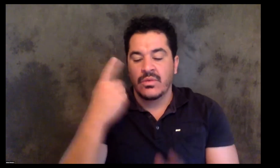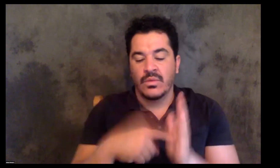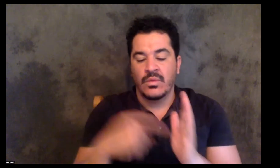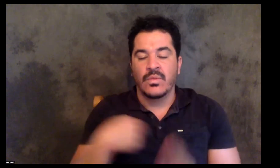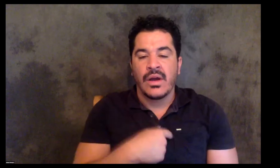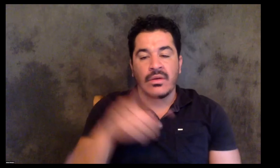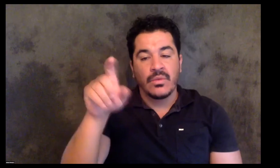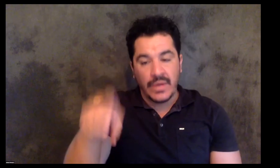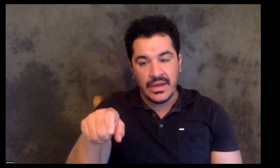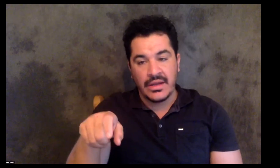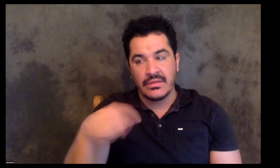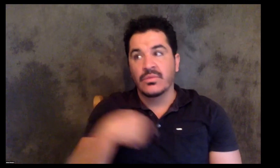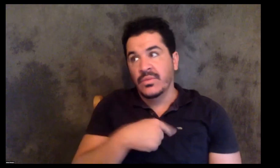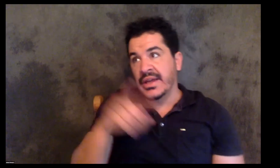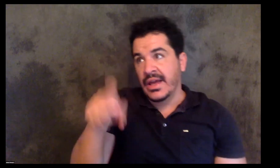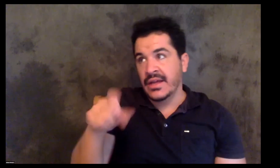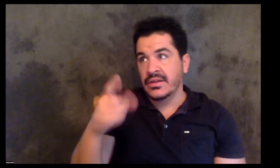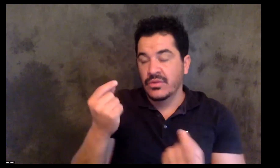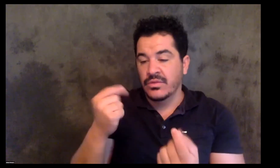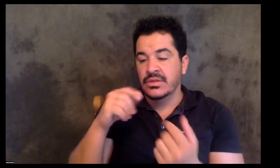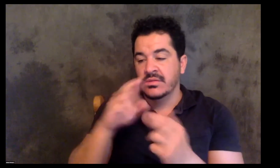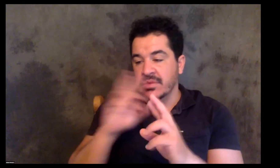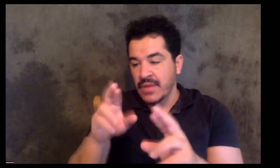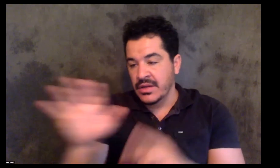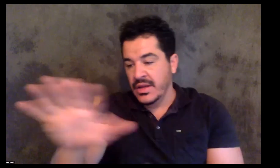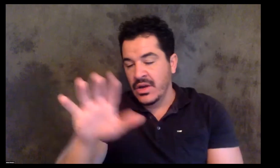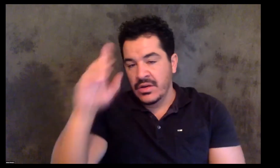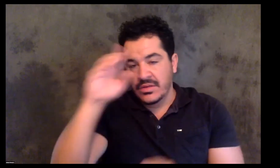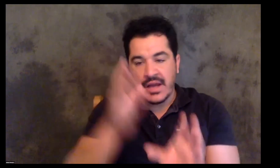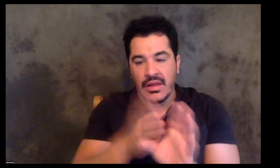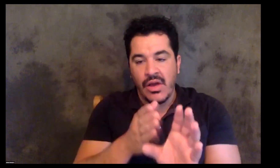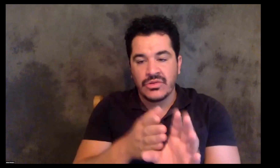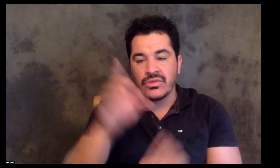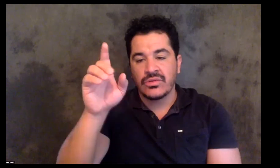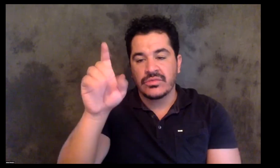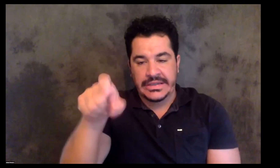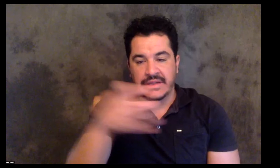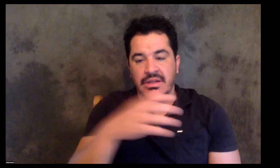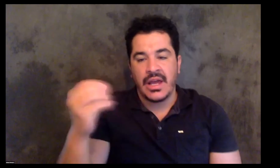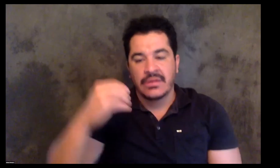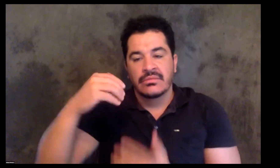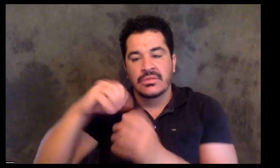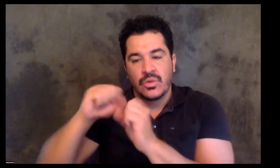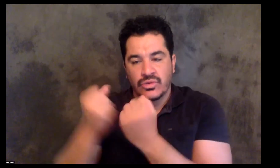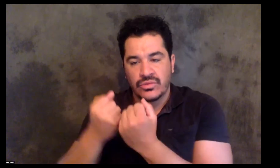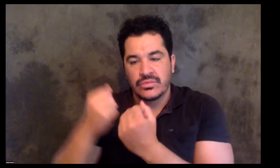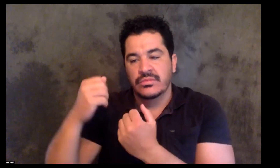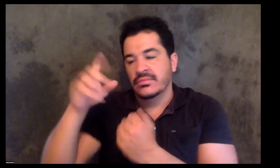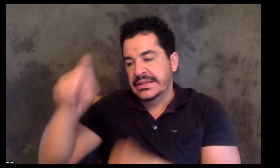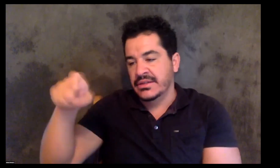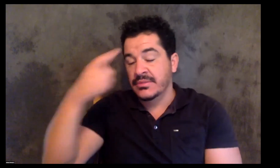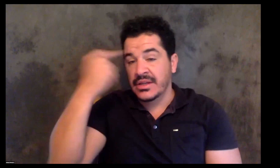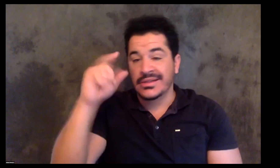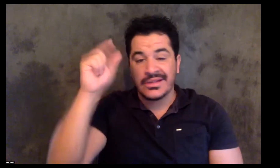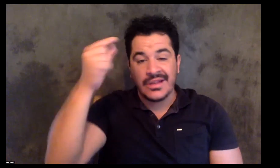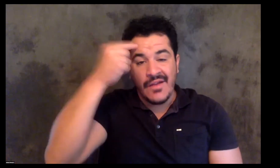to their psychological needs and their social needs, because these are both areas of their lives that were significantly underserved by the local government. So we had a